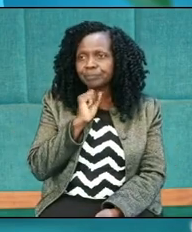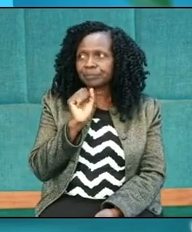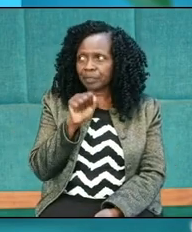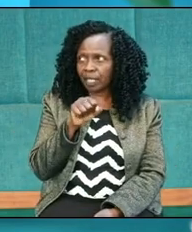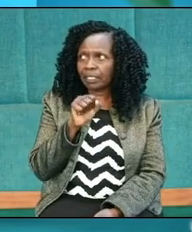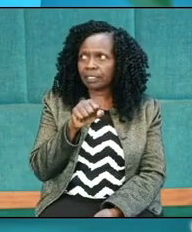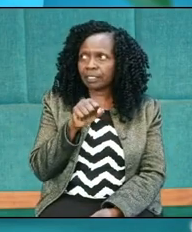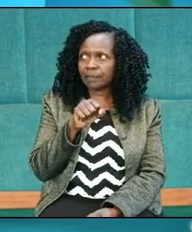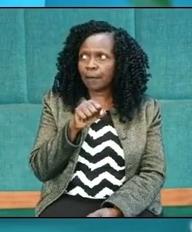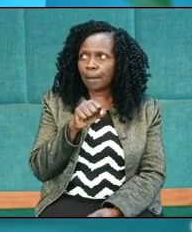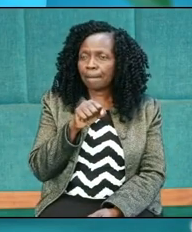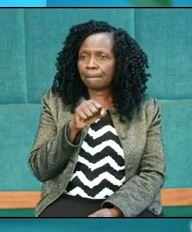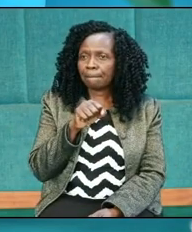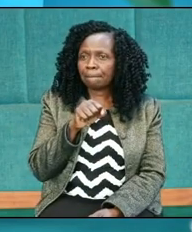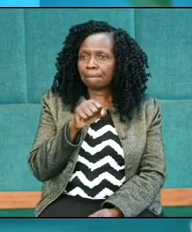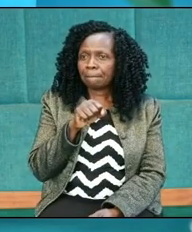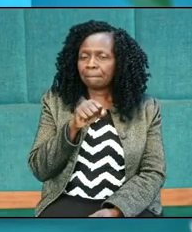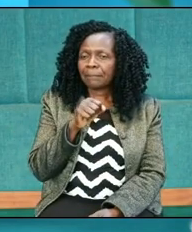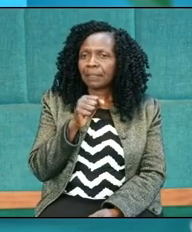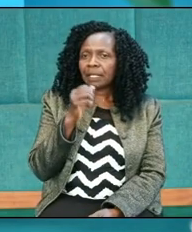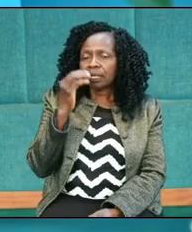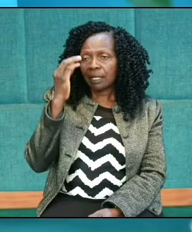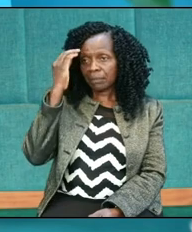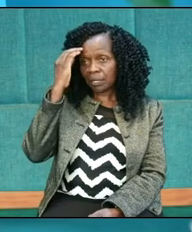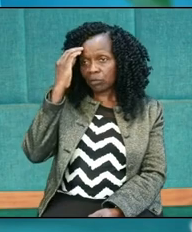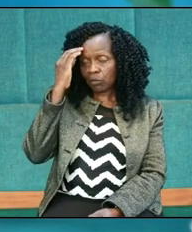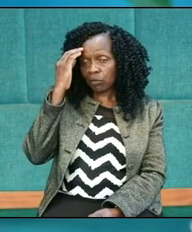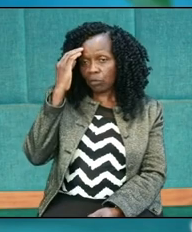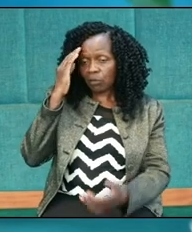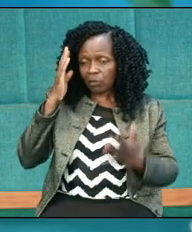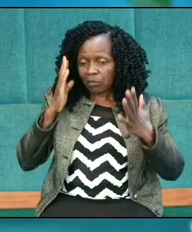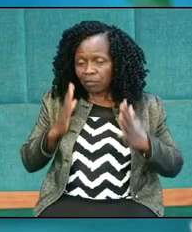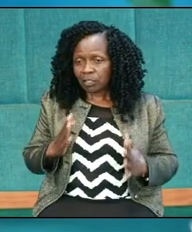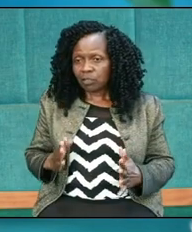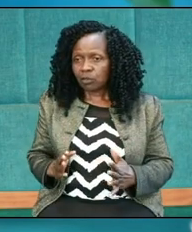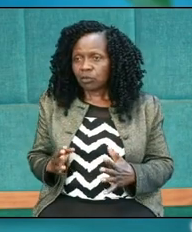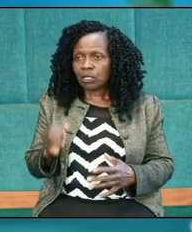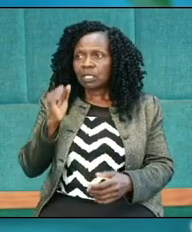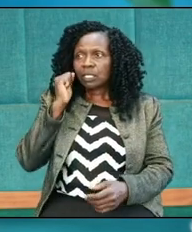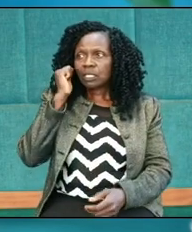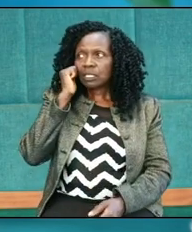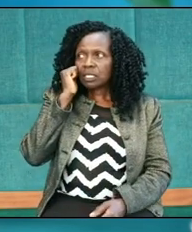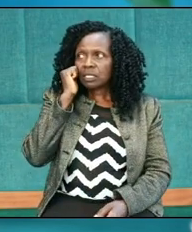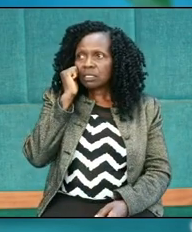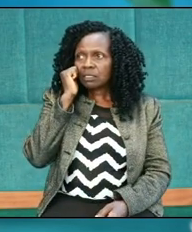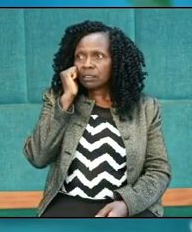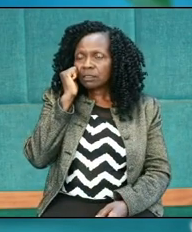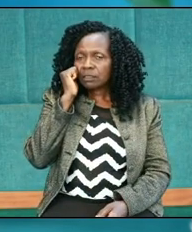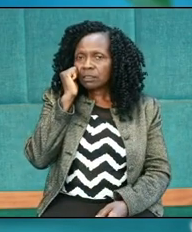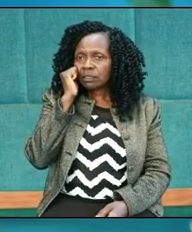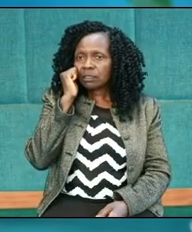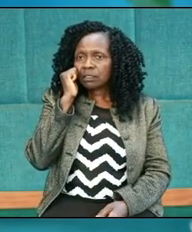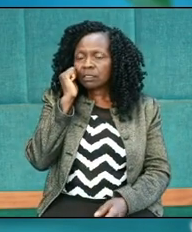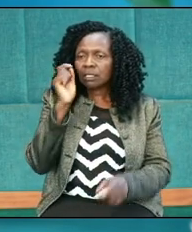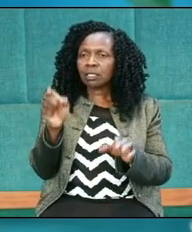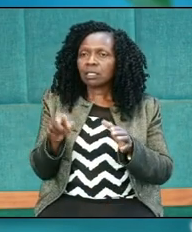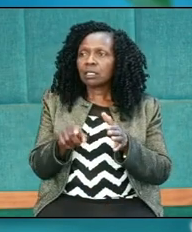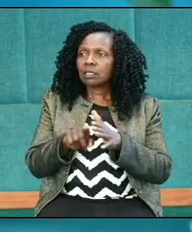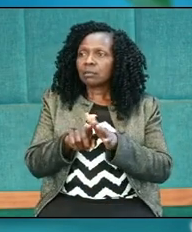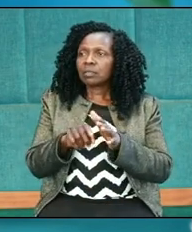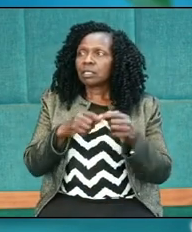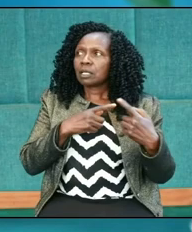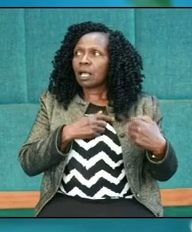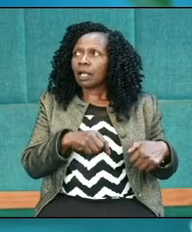Yes, the mental and physical diseases, it has been demonstrated that mental states, for example, the attitude,